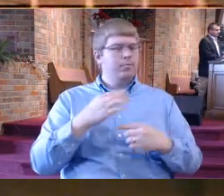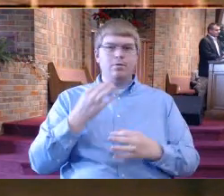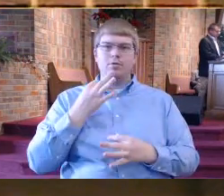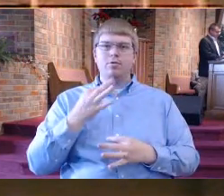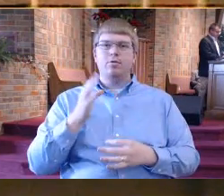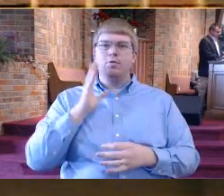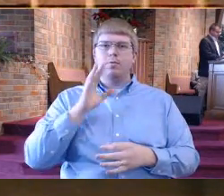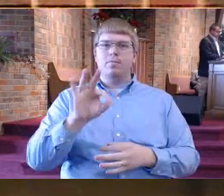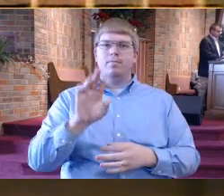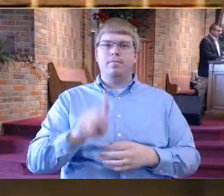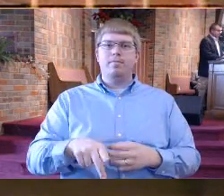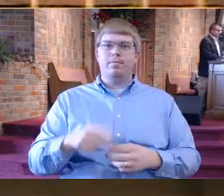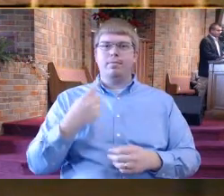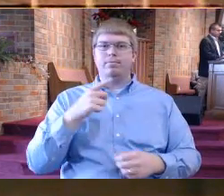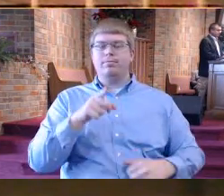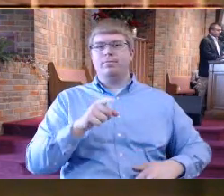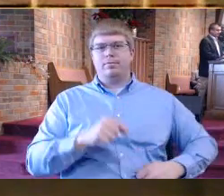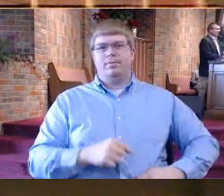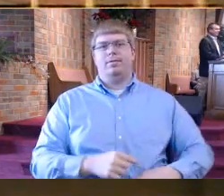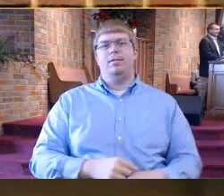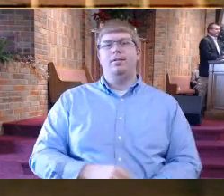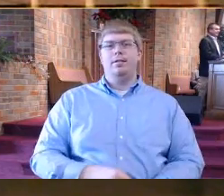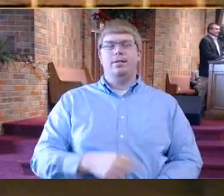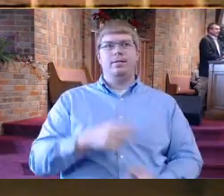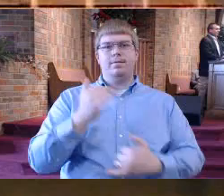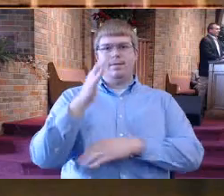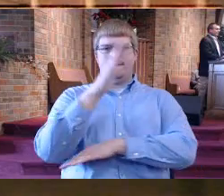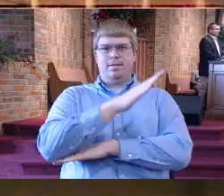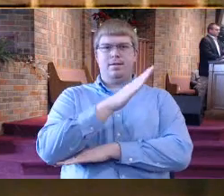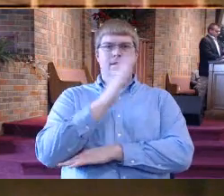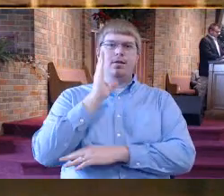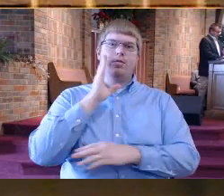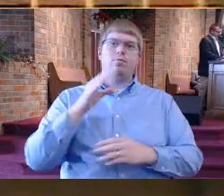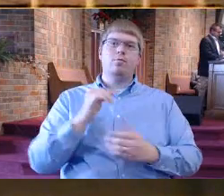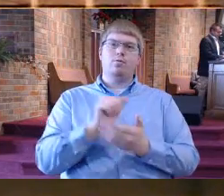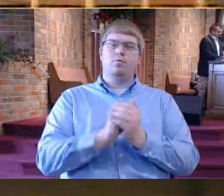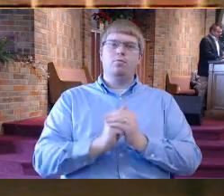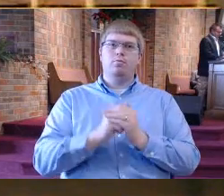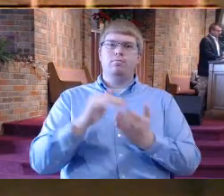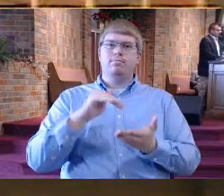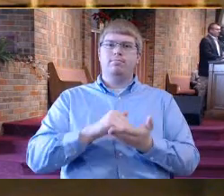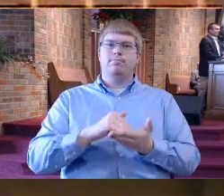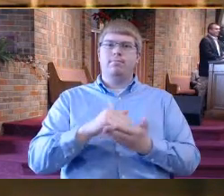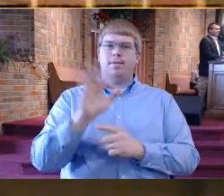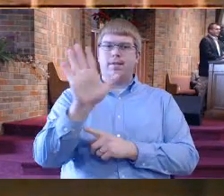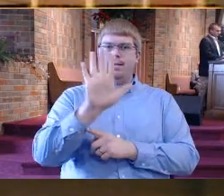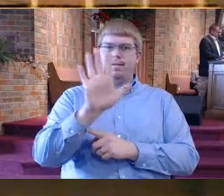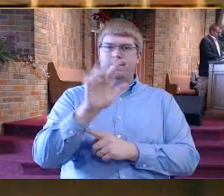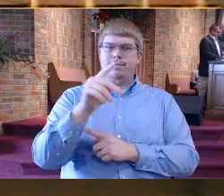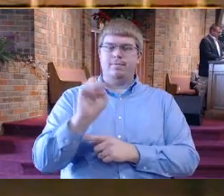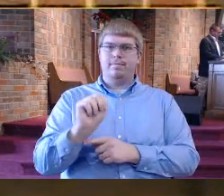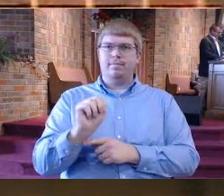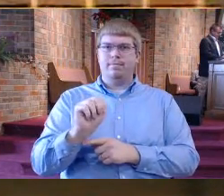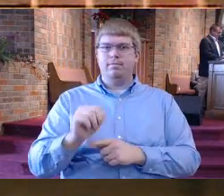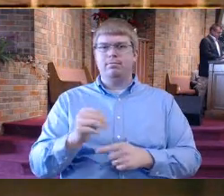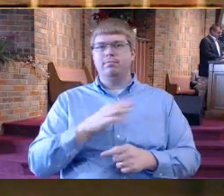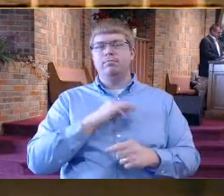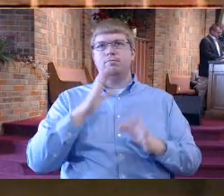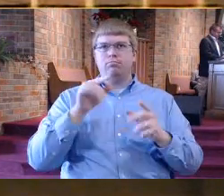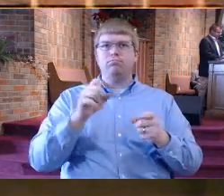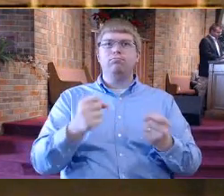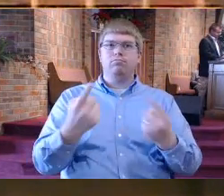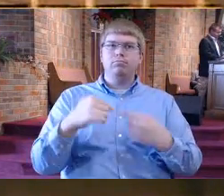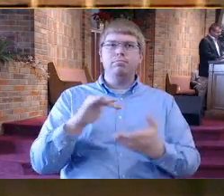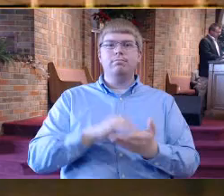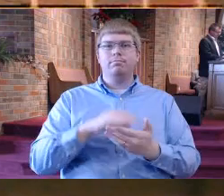pick those up. Next time of service will be this afternoon at 5, and we hope that you have already planned on being here and work that into your